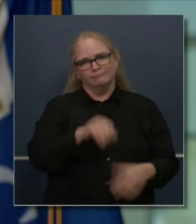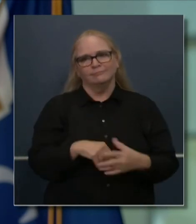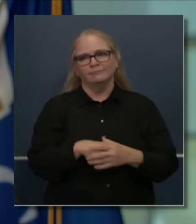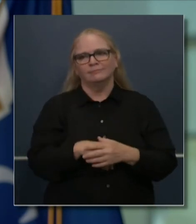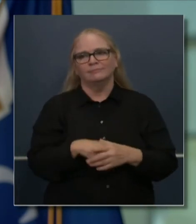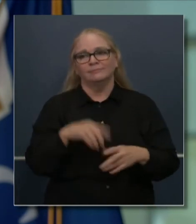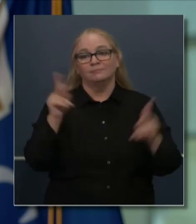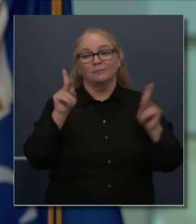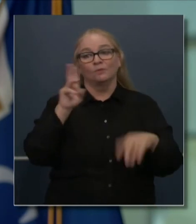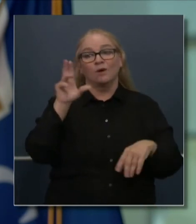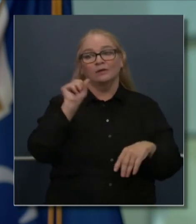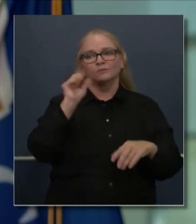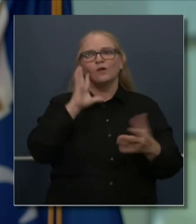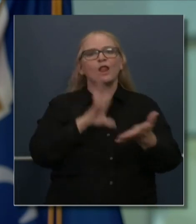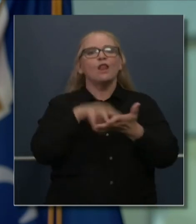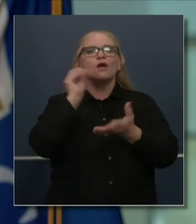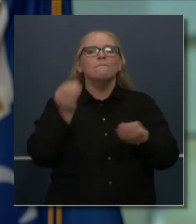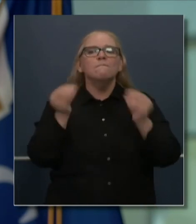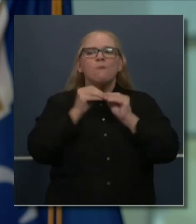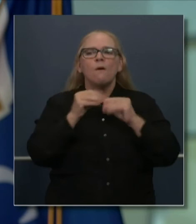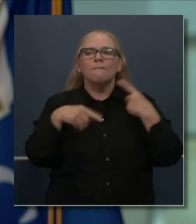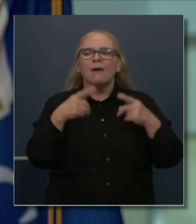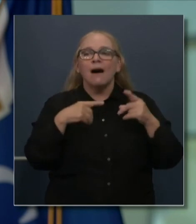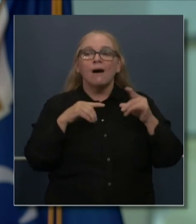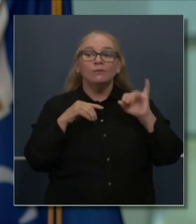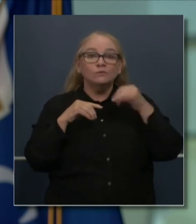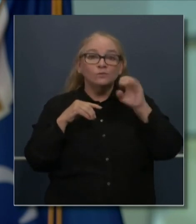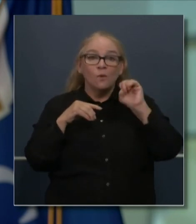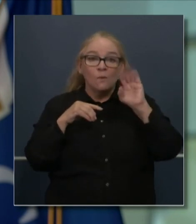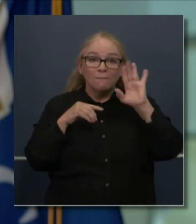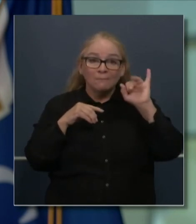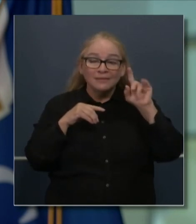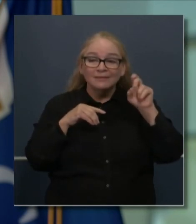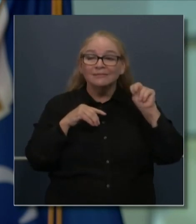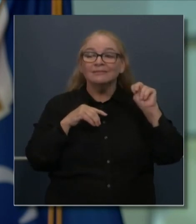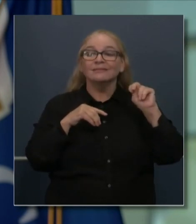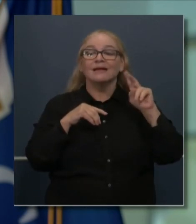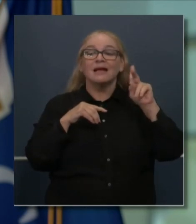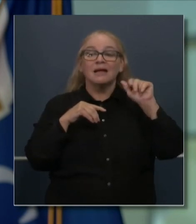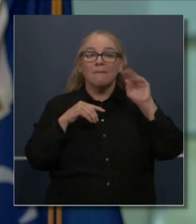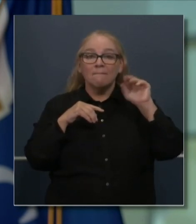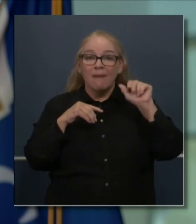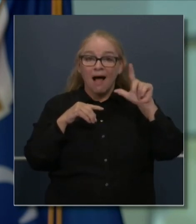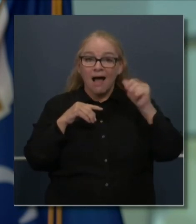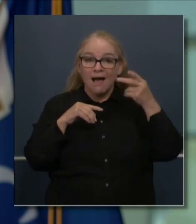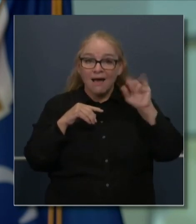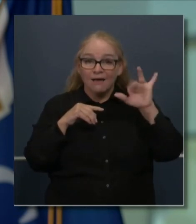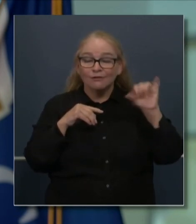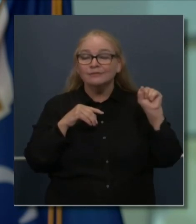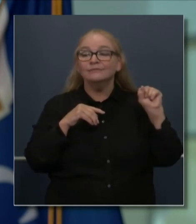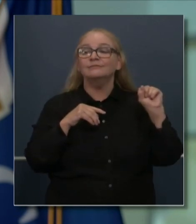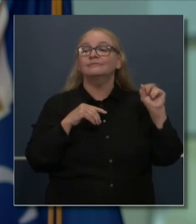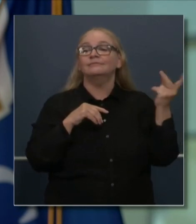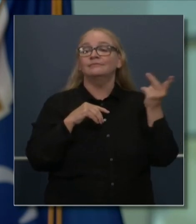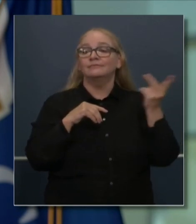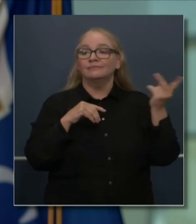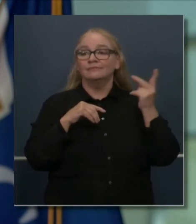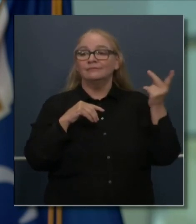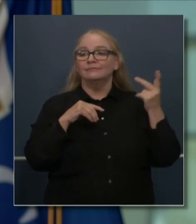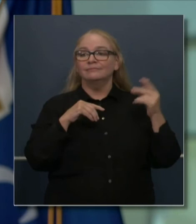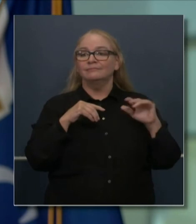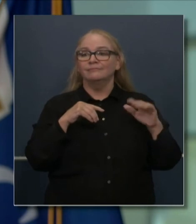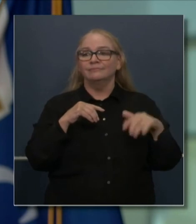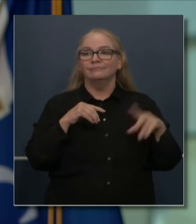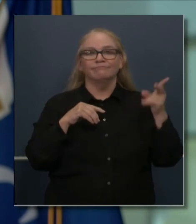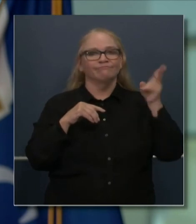learning more about Joe Biden, learning more about Kamala Harris, learning more about this historic moment in our